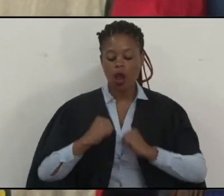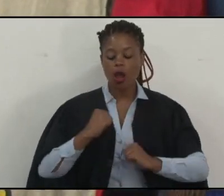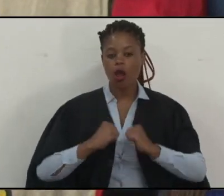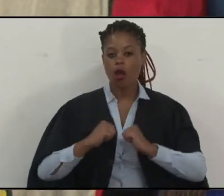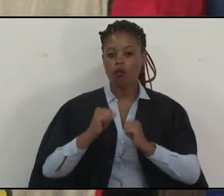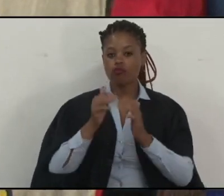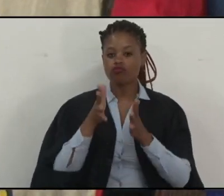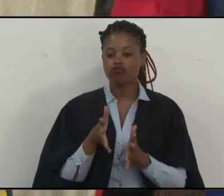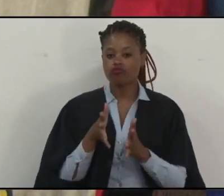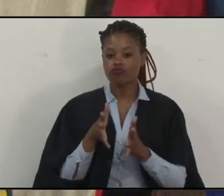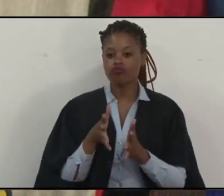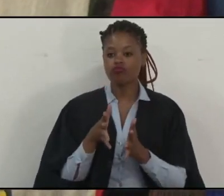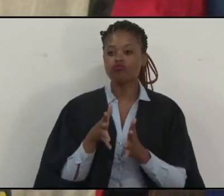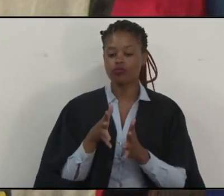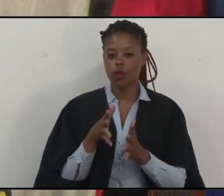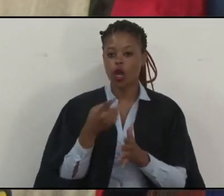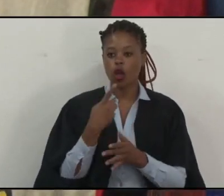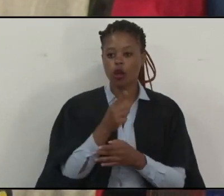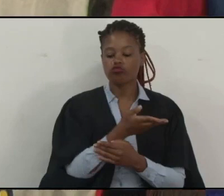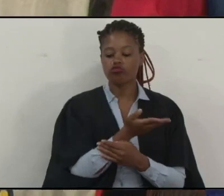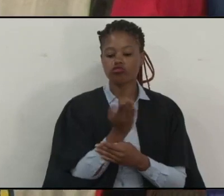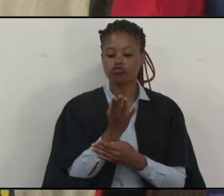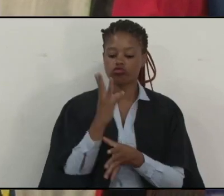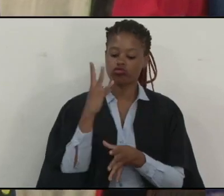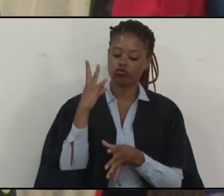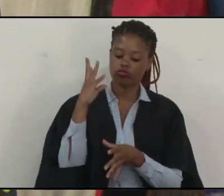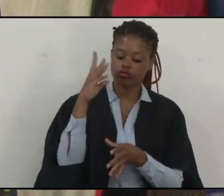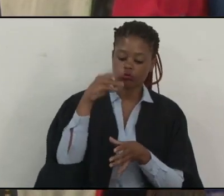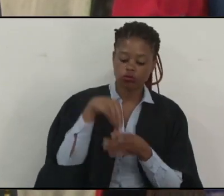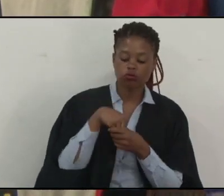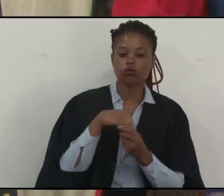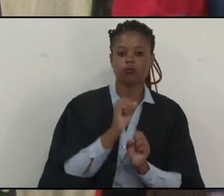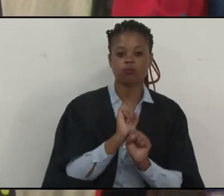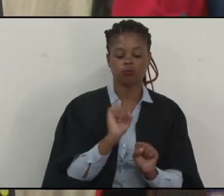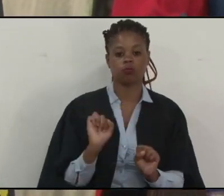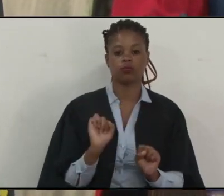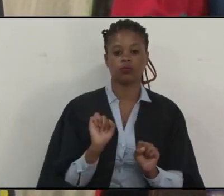performers for their respective contributions.